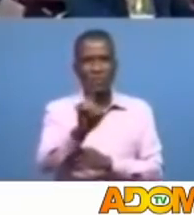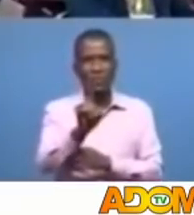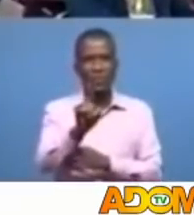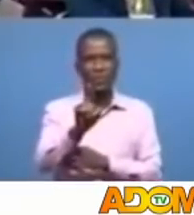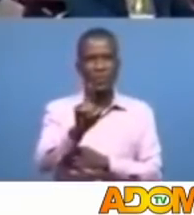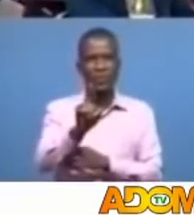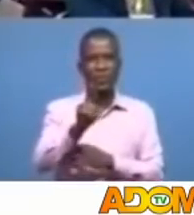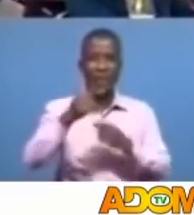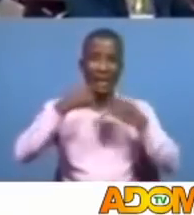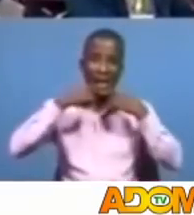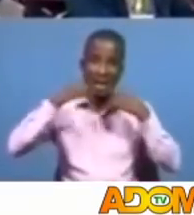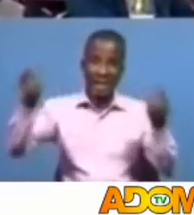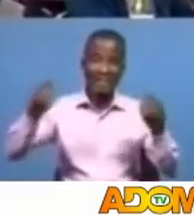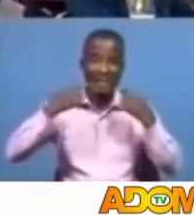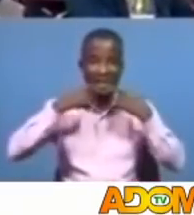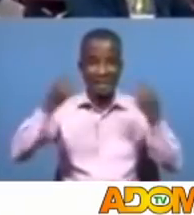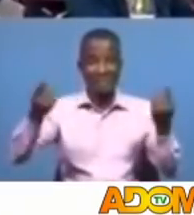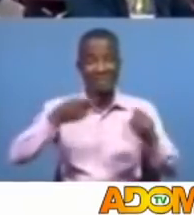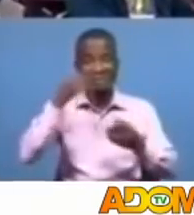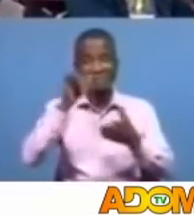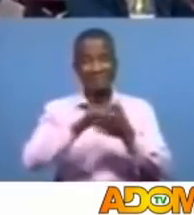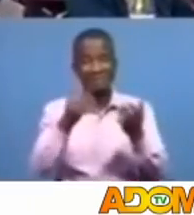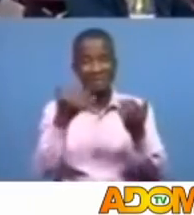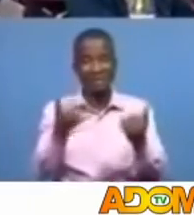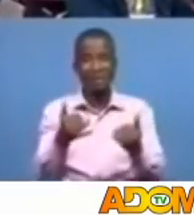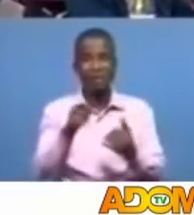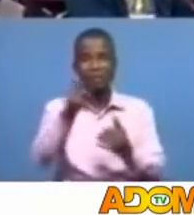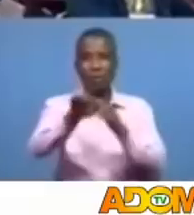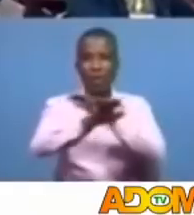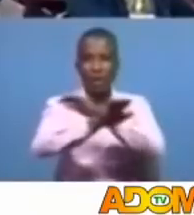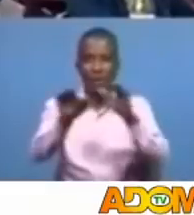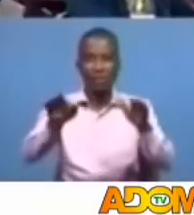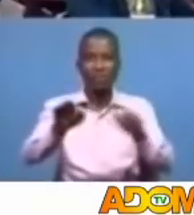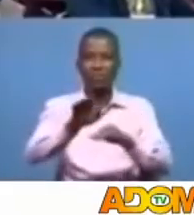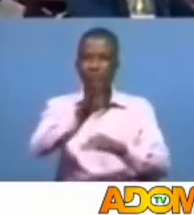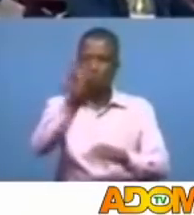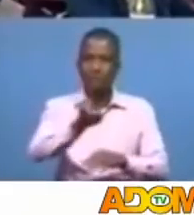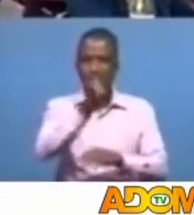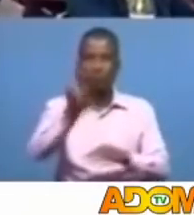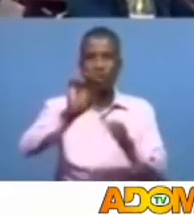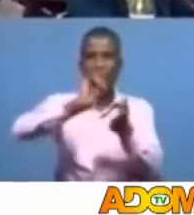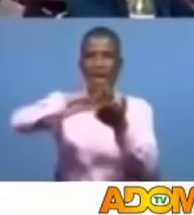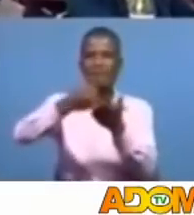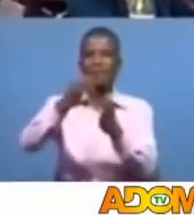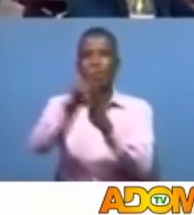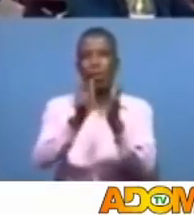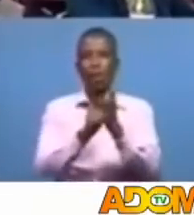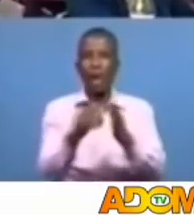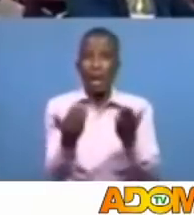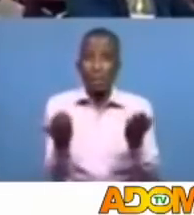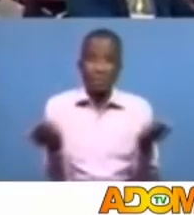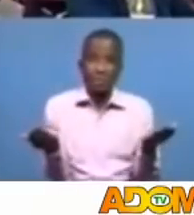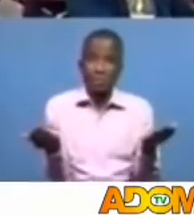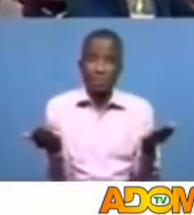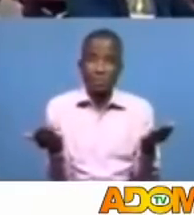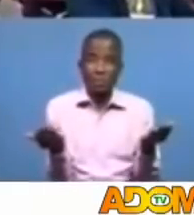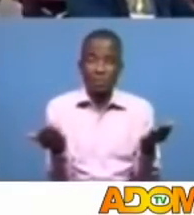where in your ruling your lordship say that you're not going to apply the Evidence Act